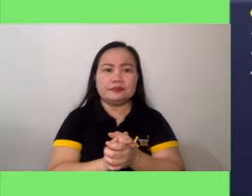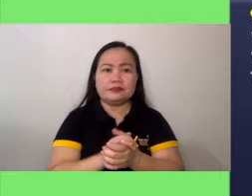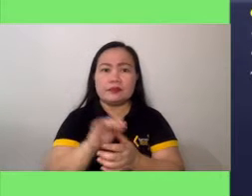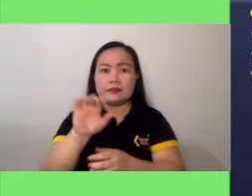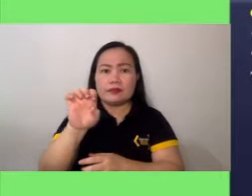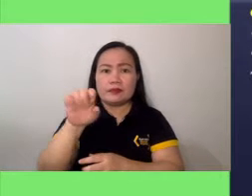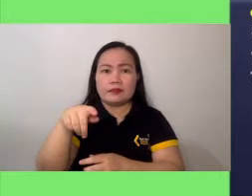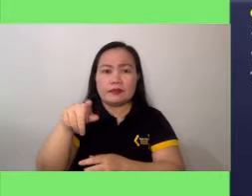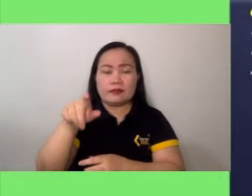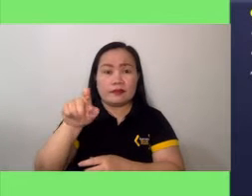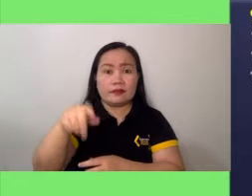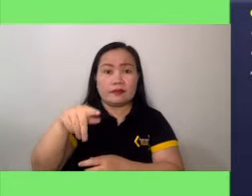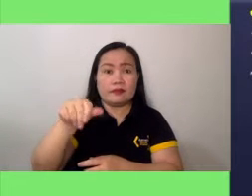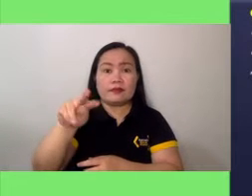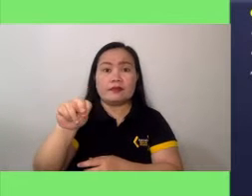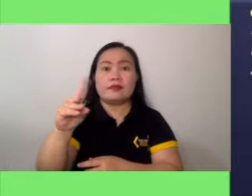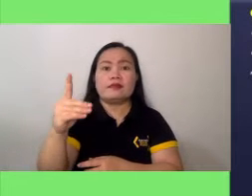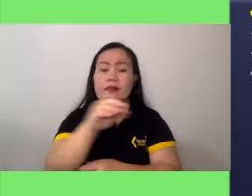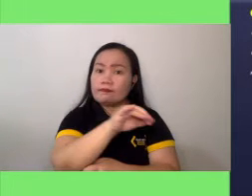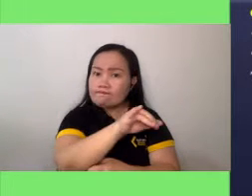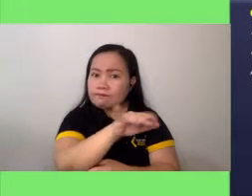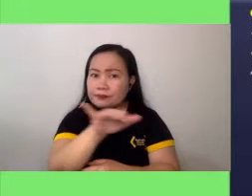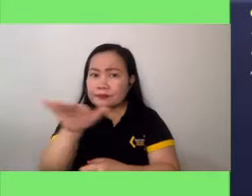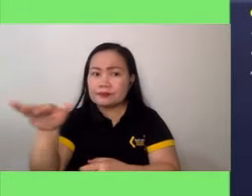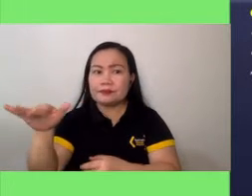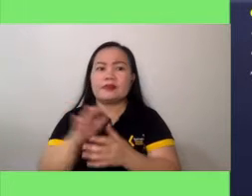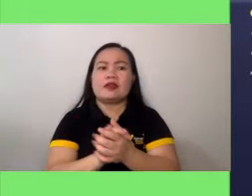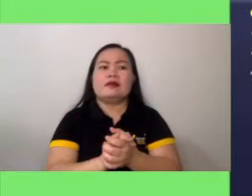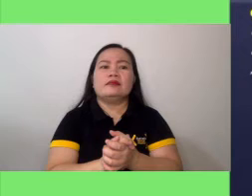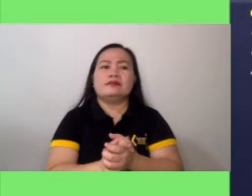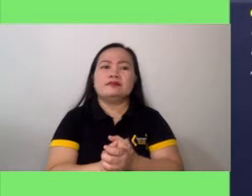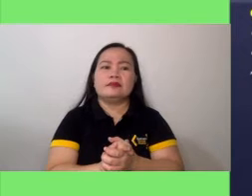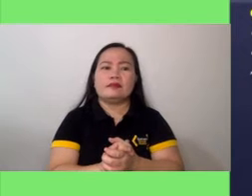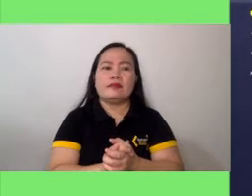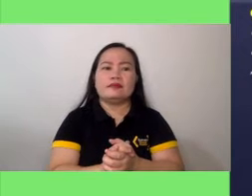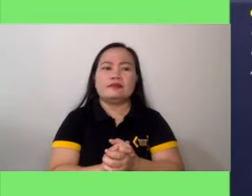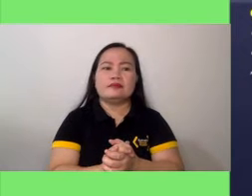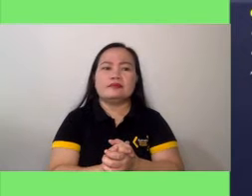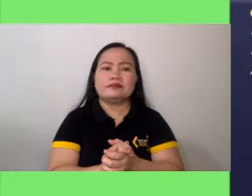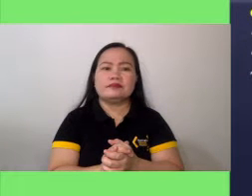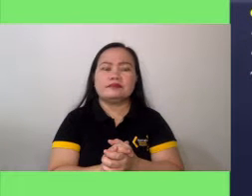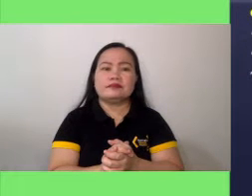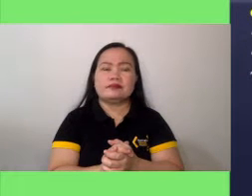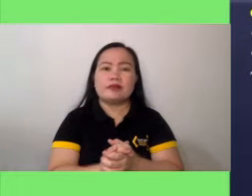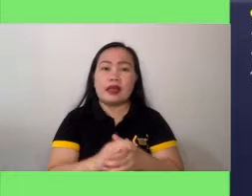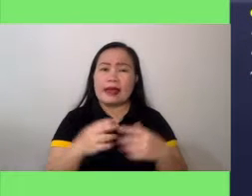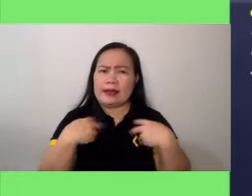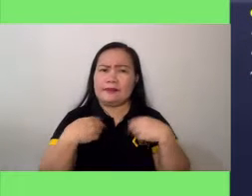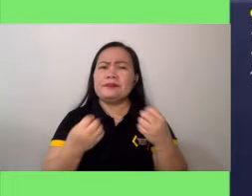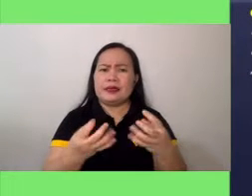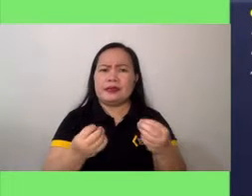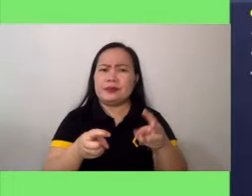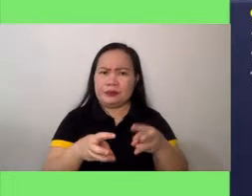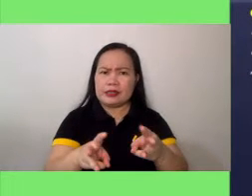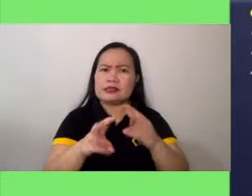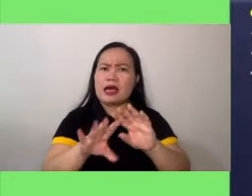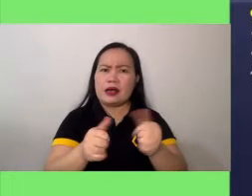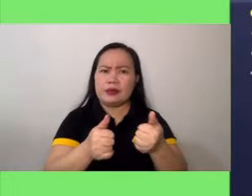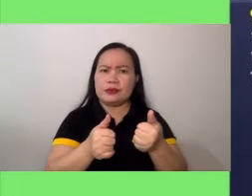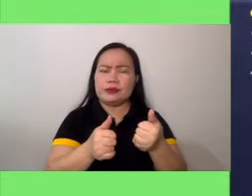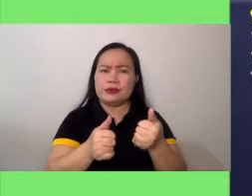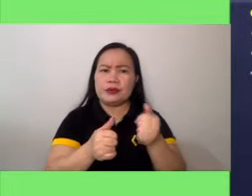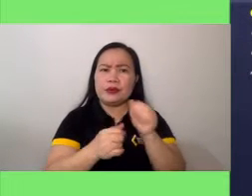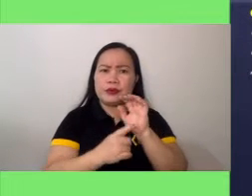or y to the 2nd power. So, there are lots of ways on how to read exponential notation. Okay?